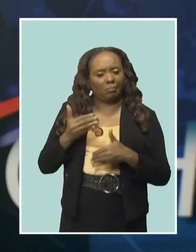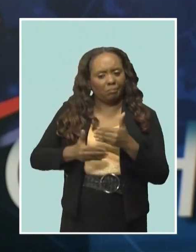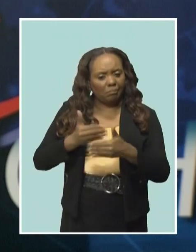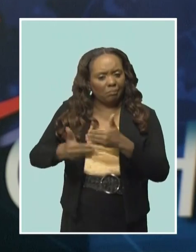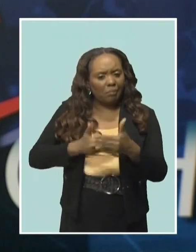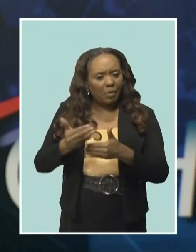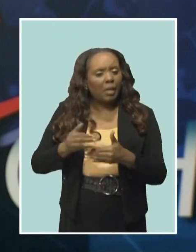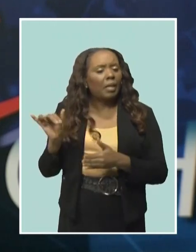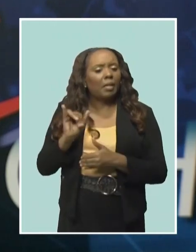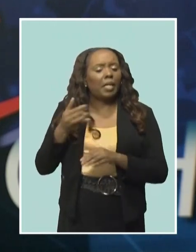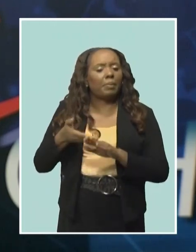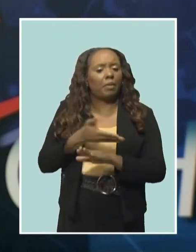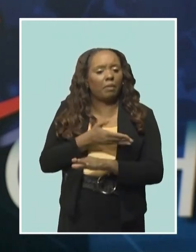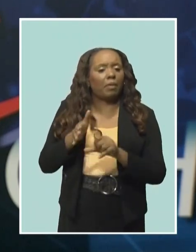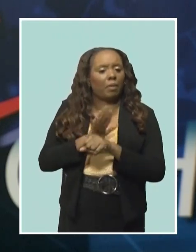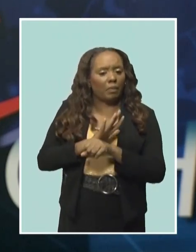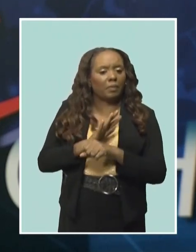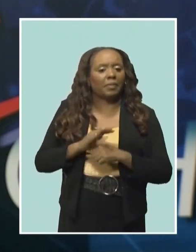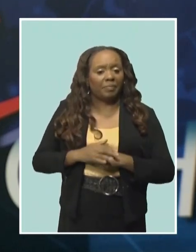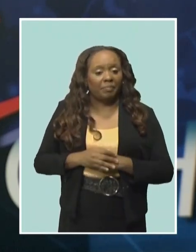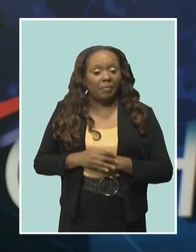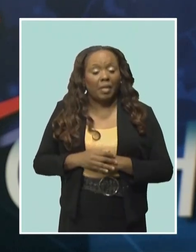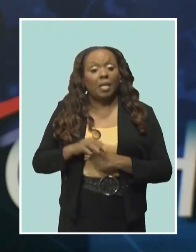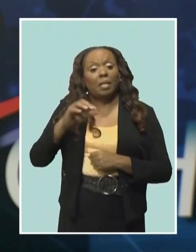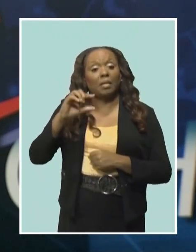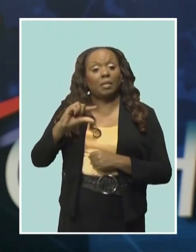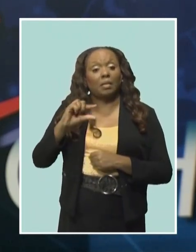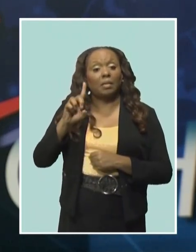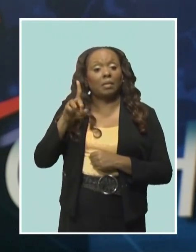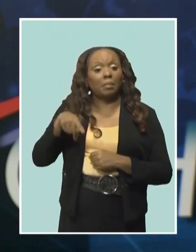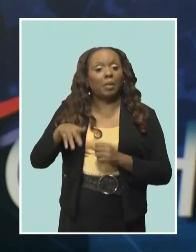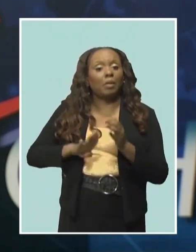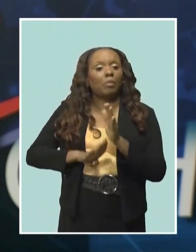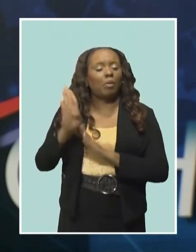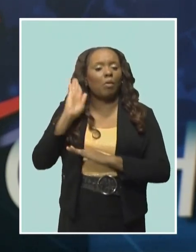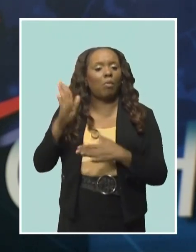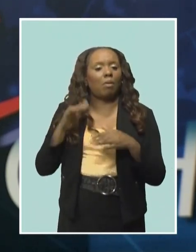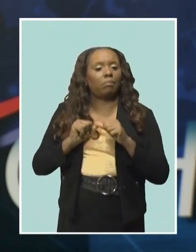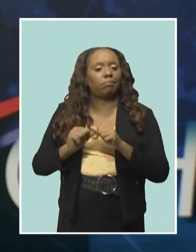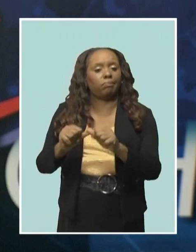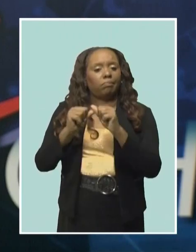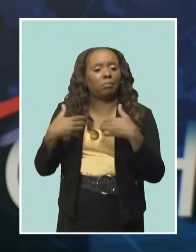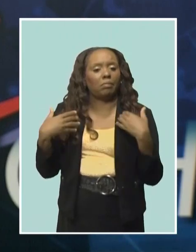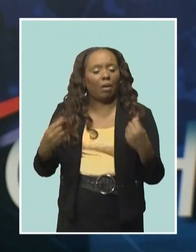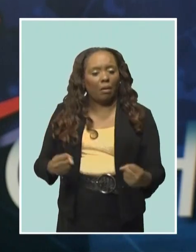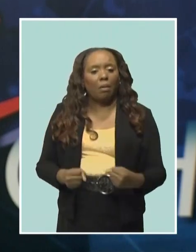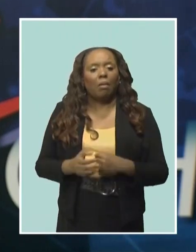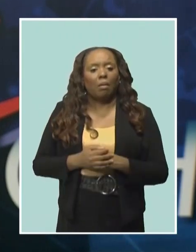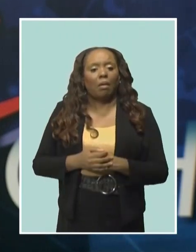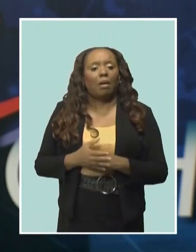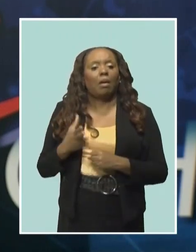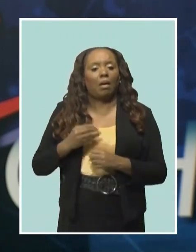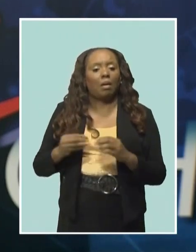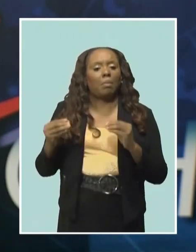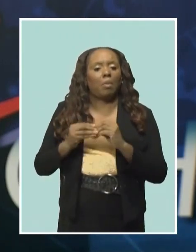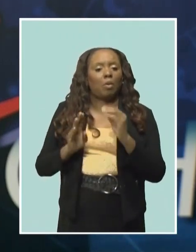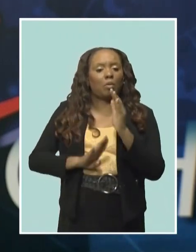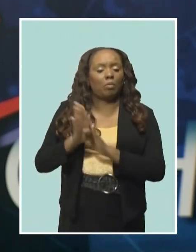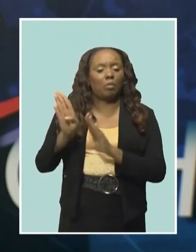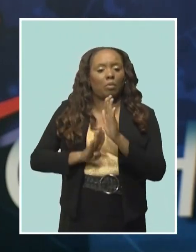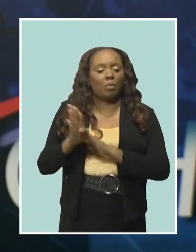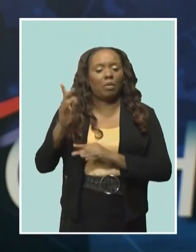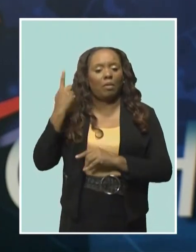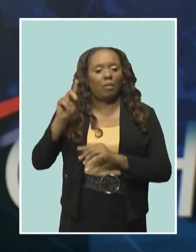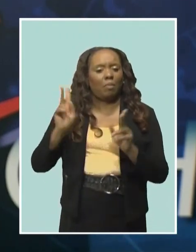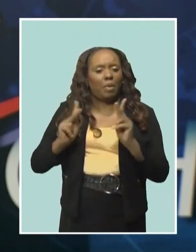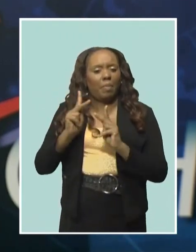external position has improved. GDP growth is expected to remain strong in 2024, driven by further growth in